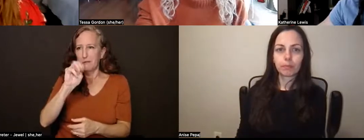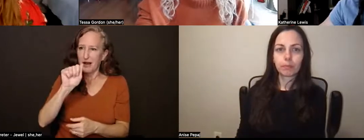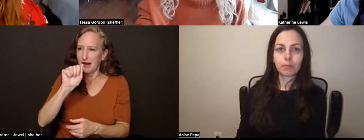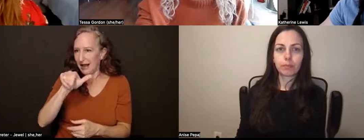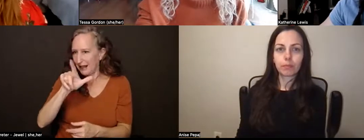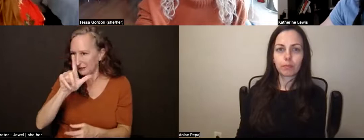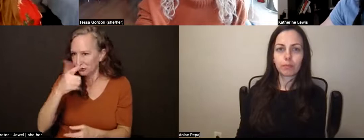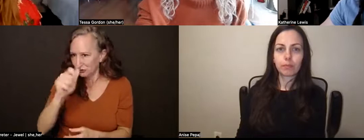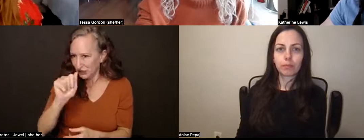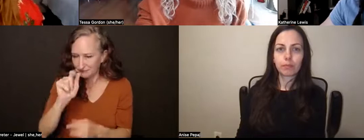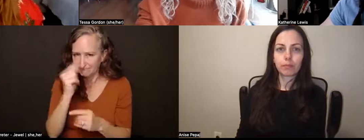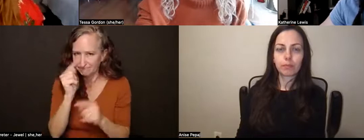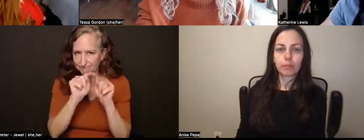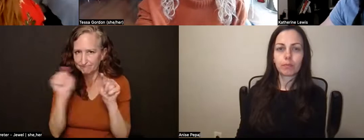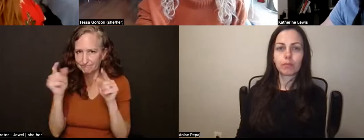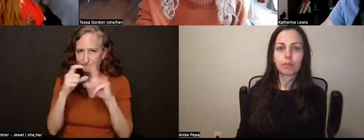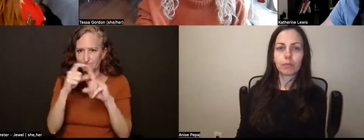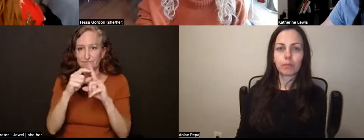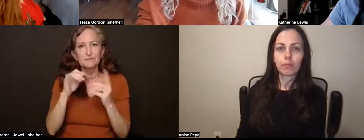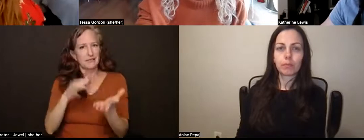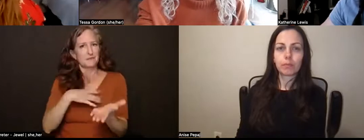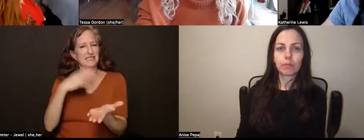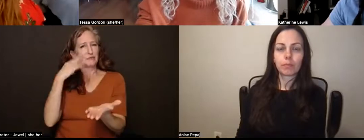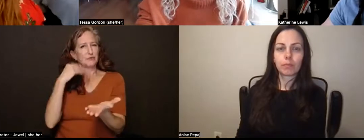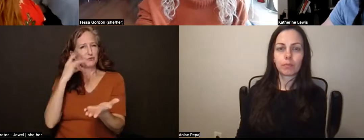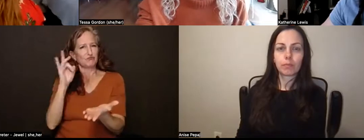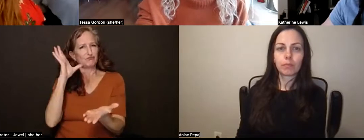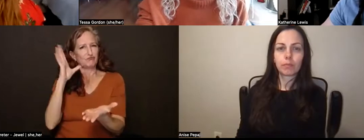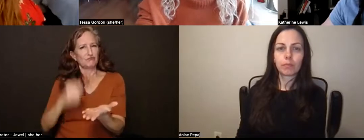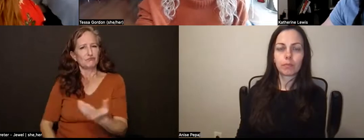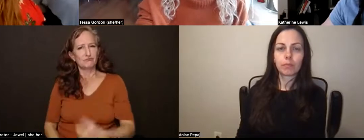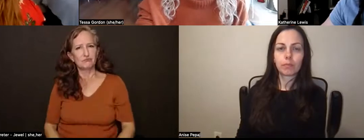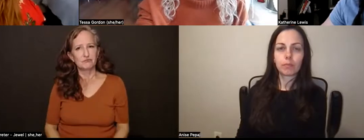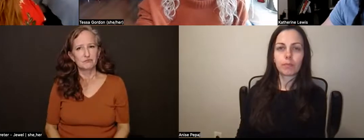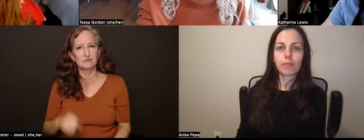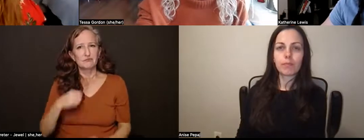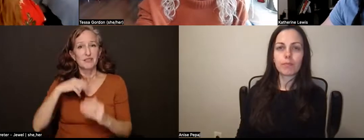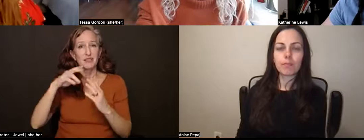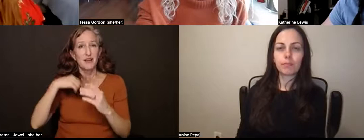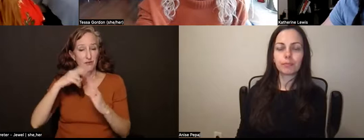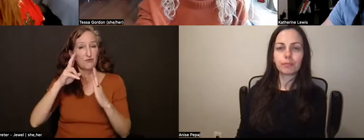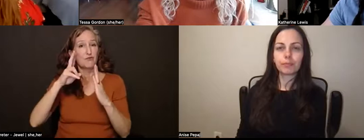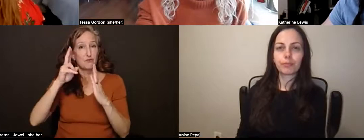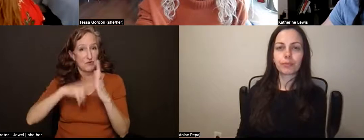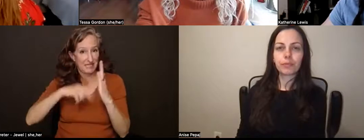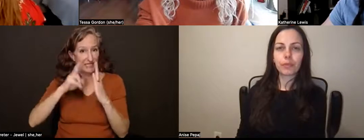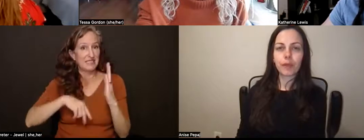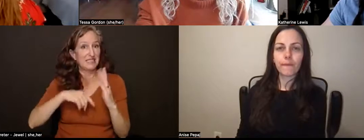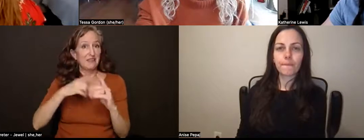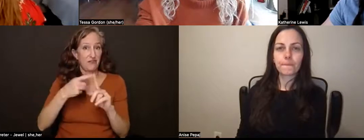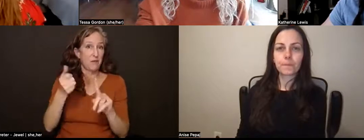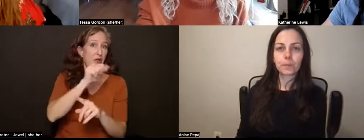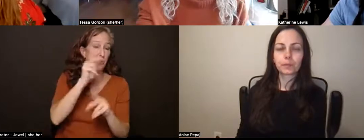years, how sadly, and I've read this recently in research that I've done for this